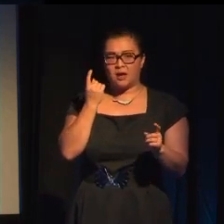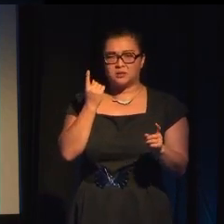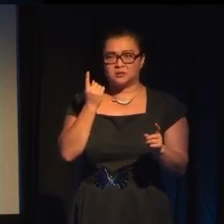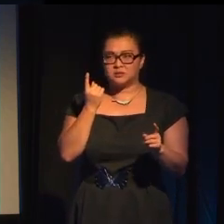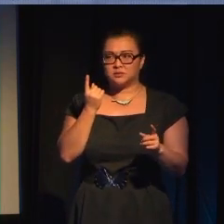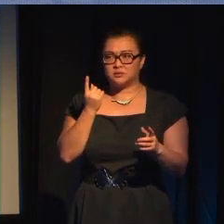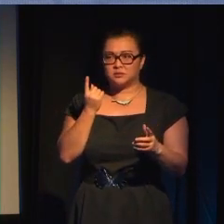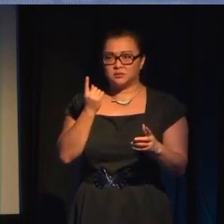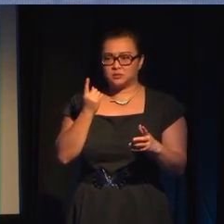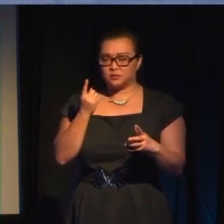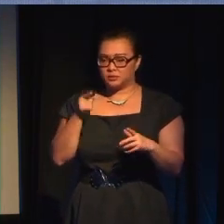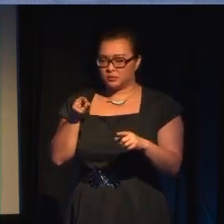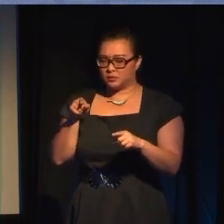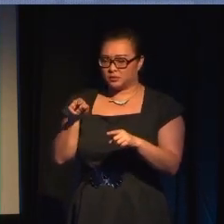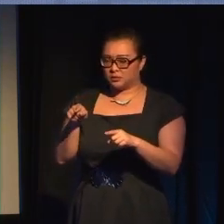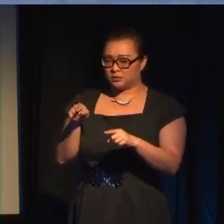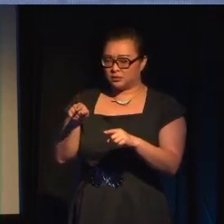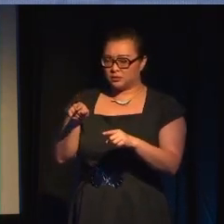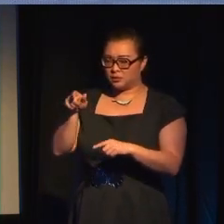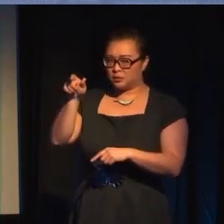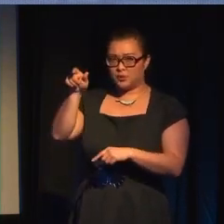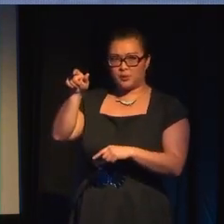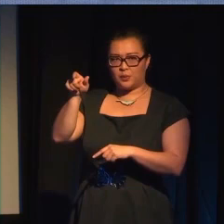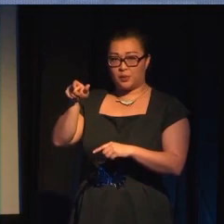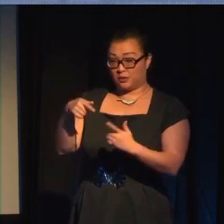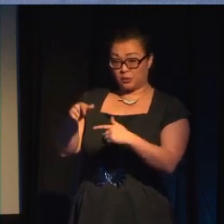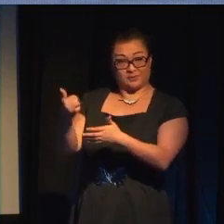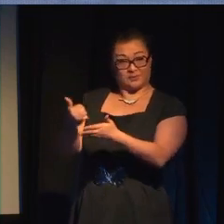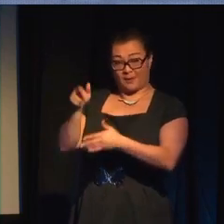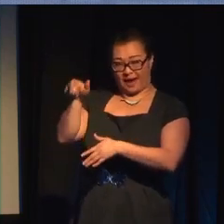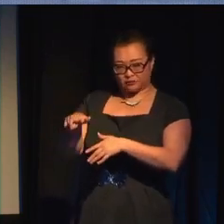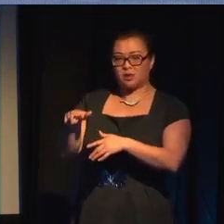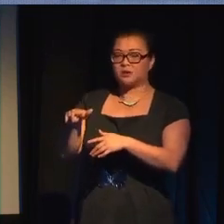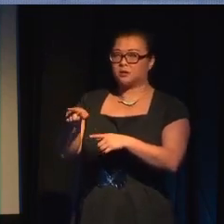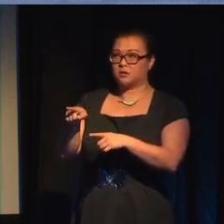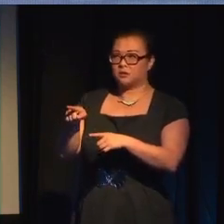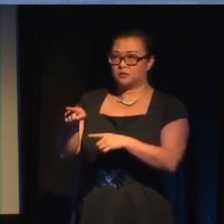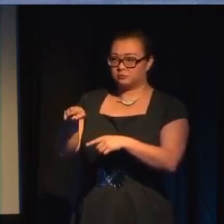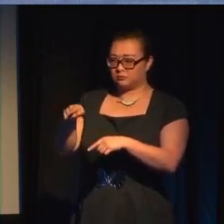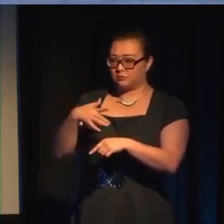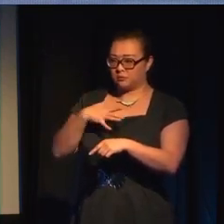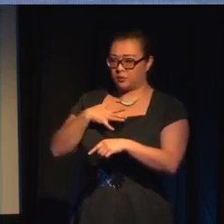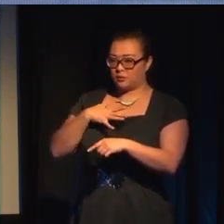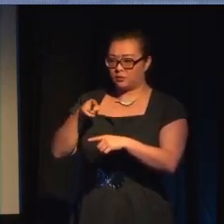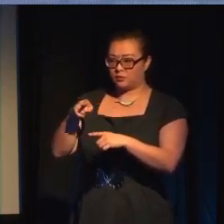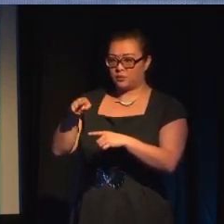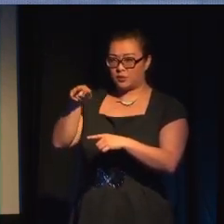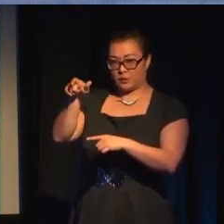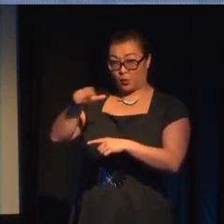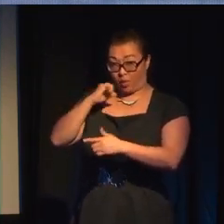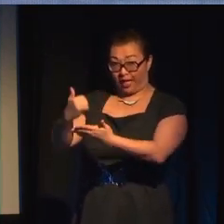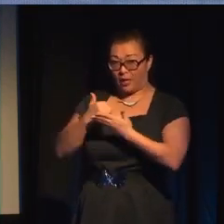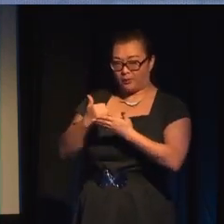your helper character could do things that, for whatever reason that we contrived, that you couldn't do yourself. So in this particular